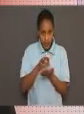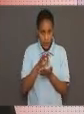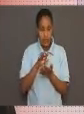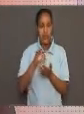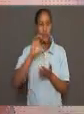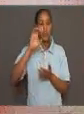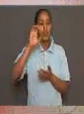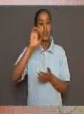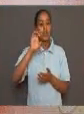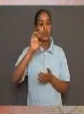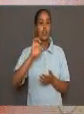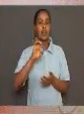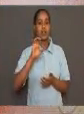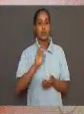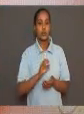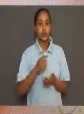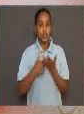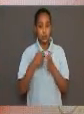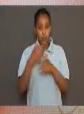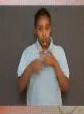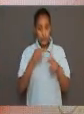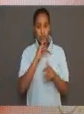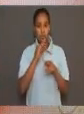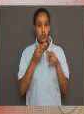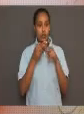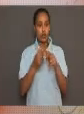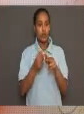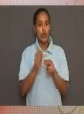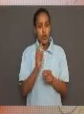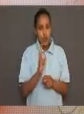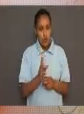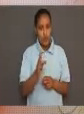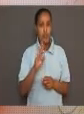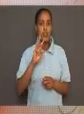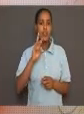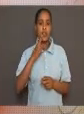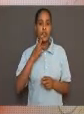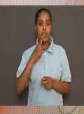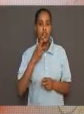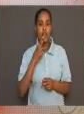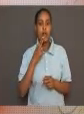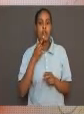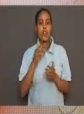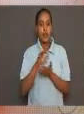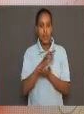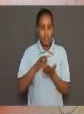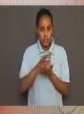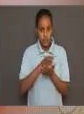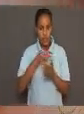ethanol. This process is known as the quick vinegar fermentation process.